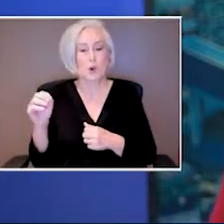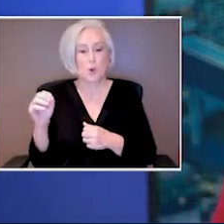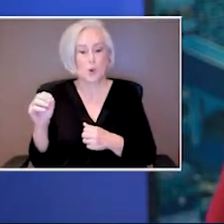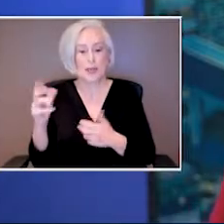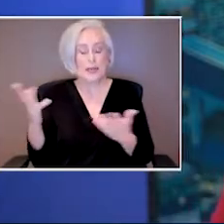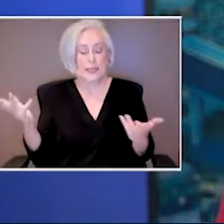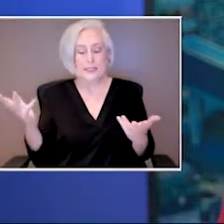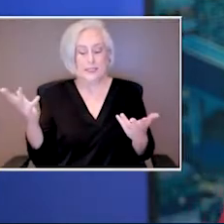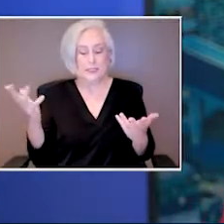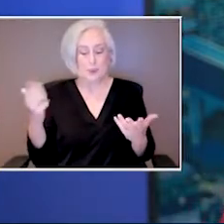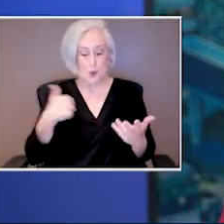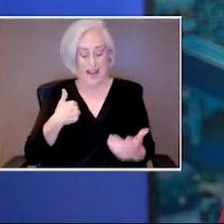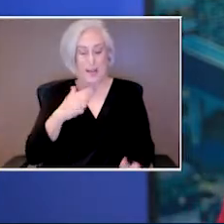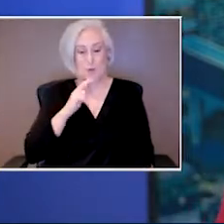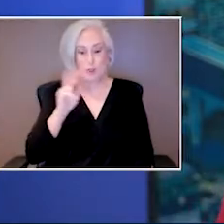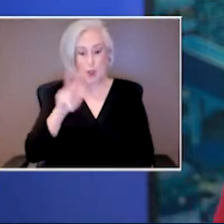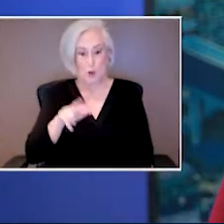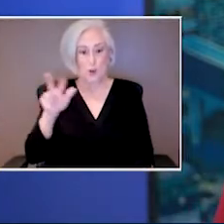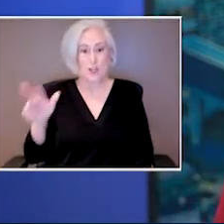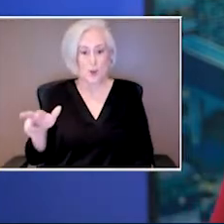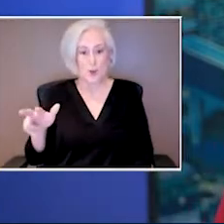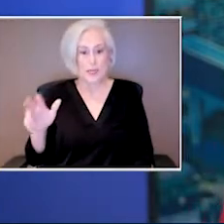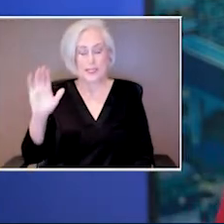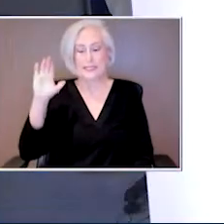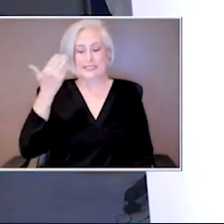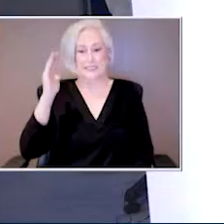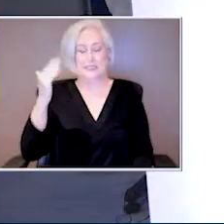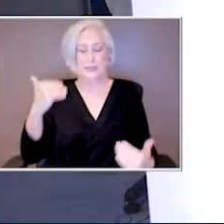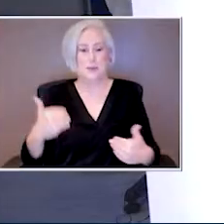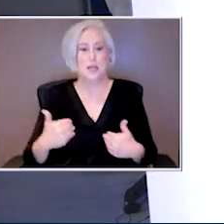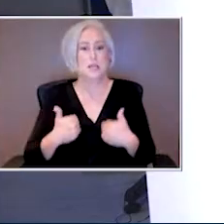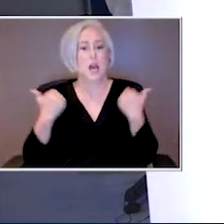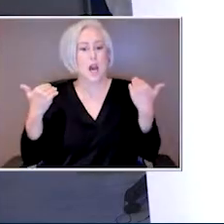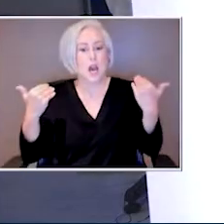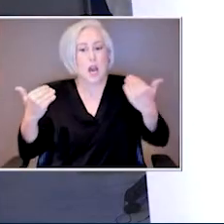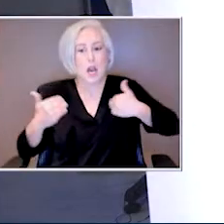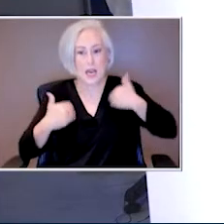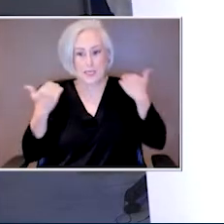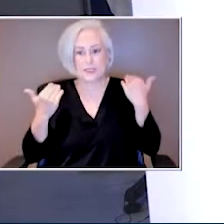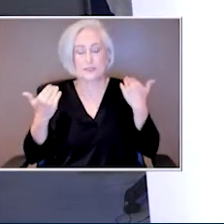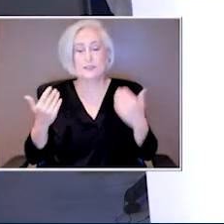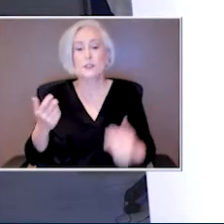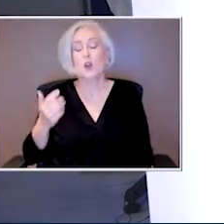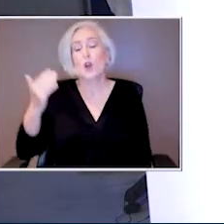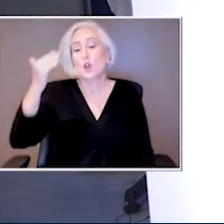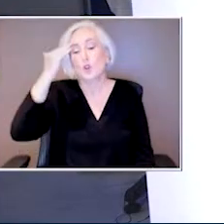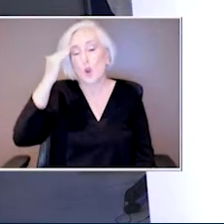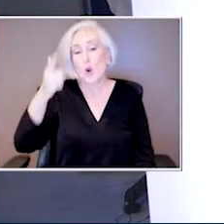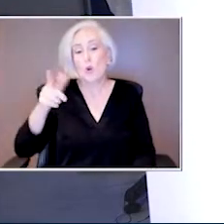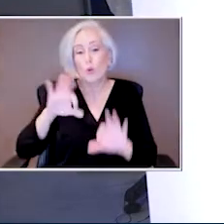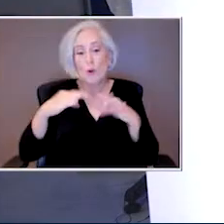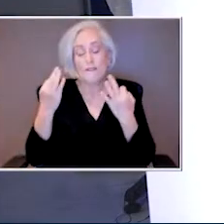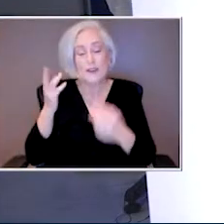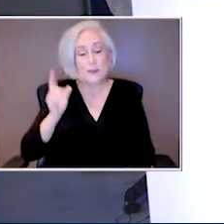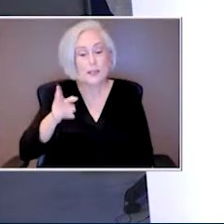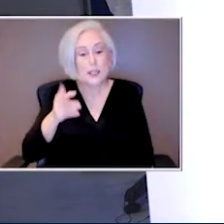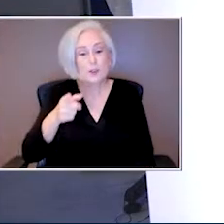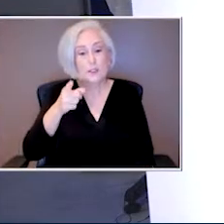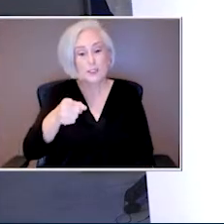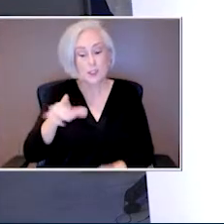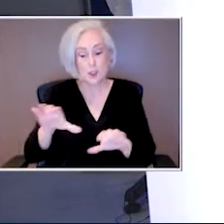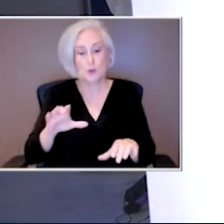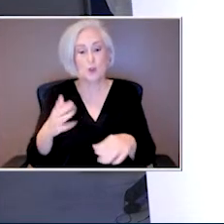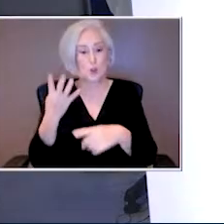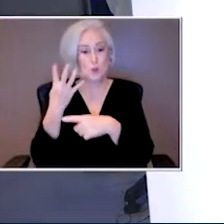at 33, that seemed very young. Right. Now, knowing that you had a family history, did you do any genetic testing, or is it